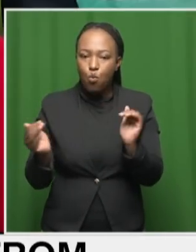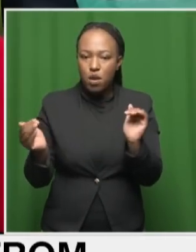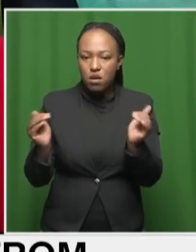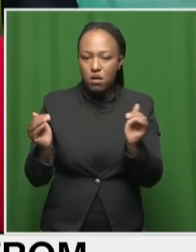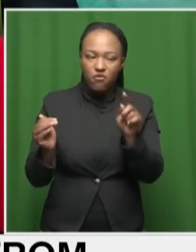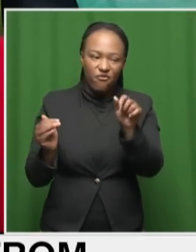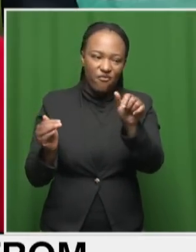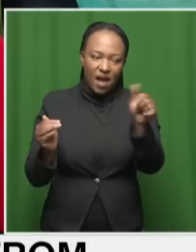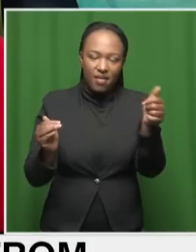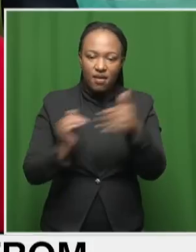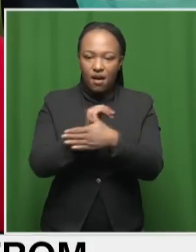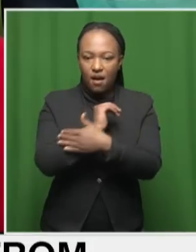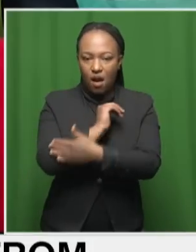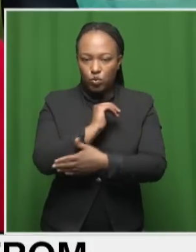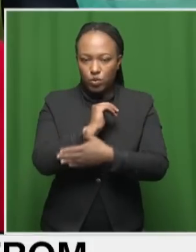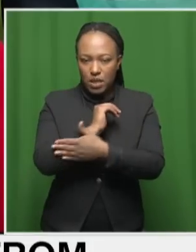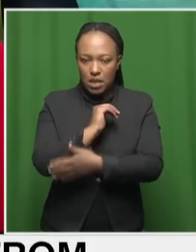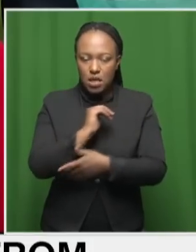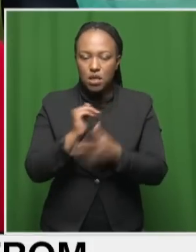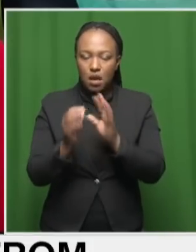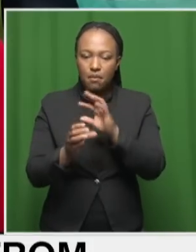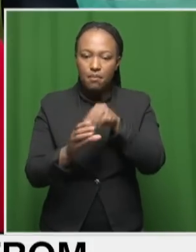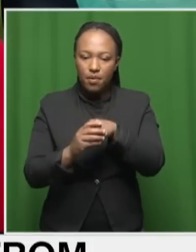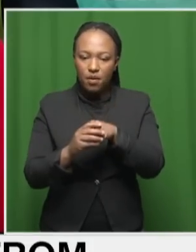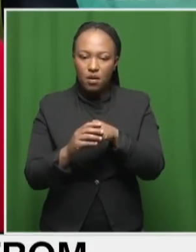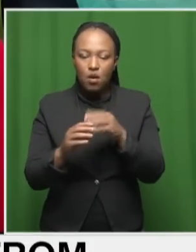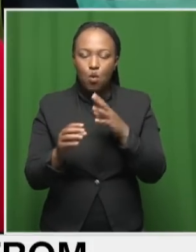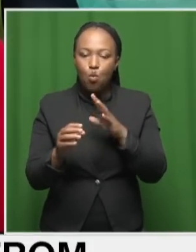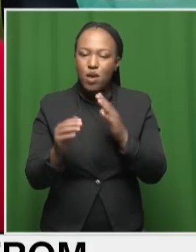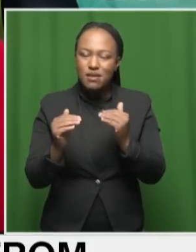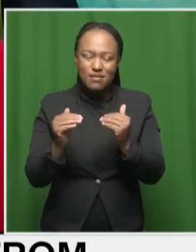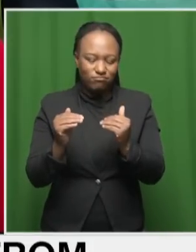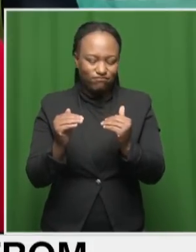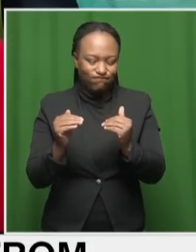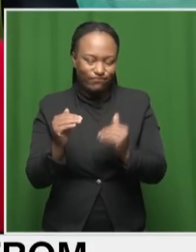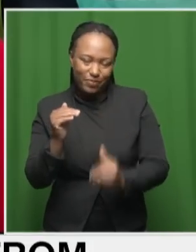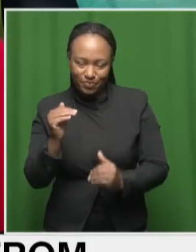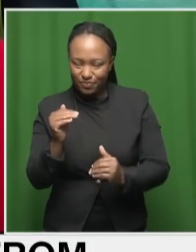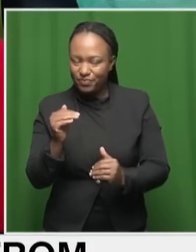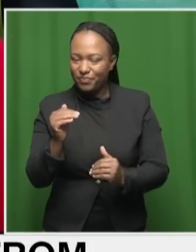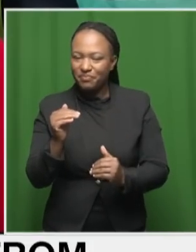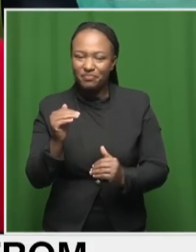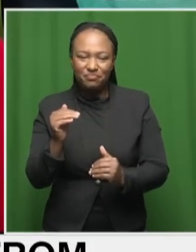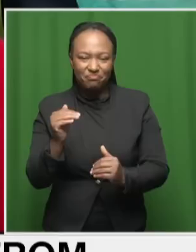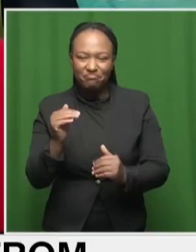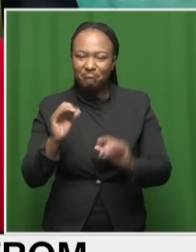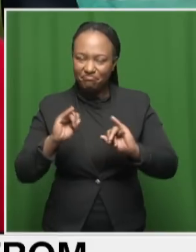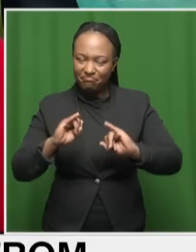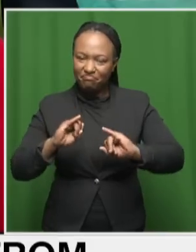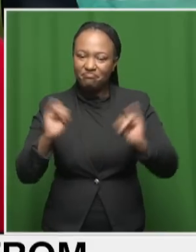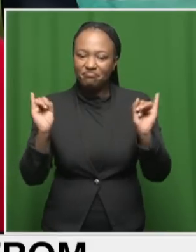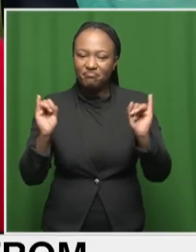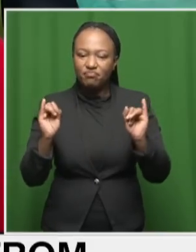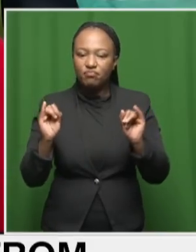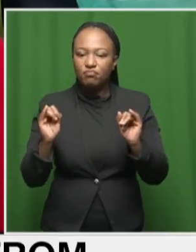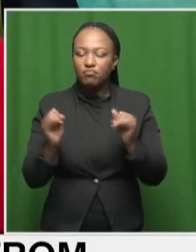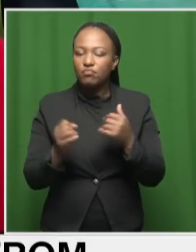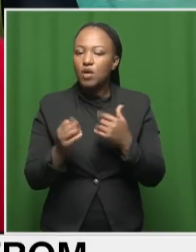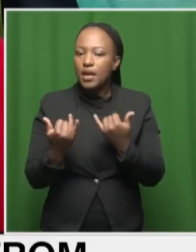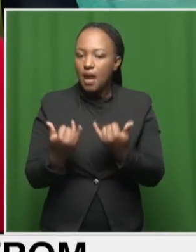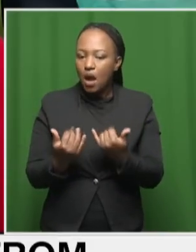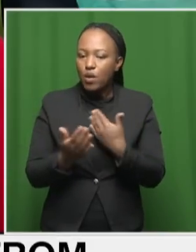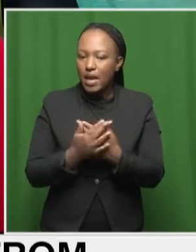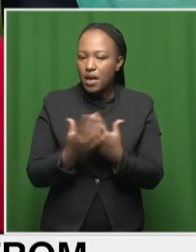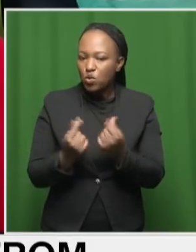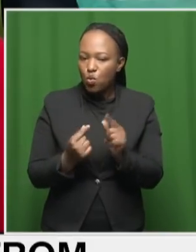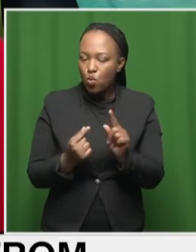the other countries that were polled, and we were way below the average, Professor Spaull. What can we do if we were